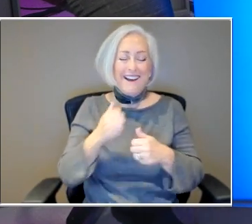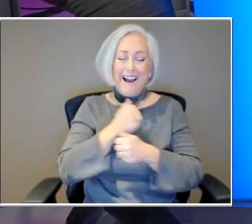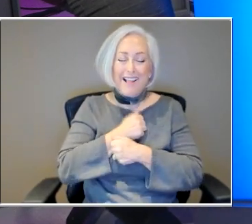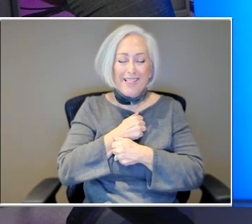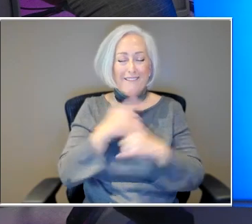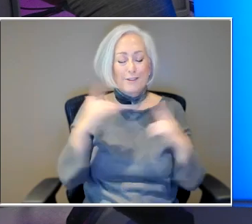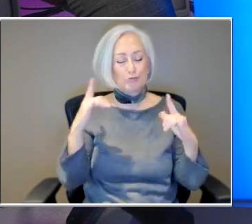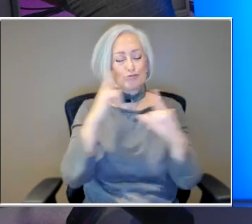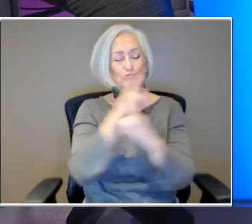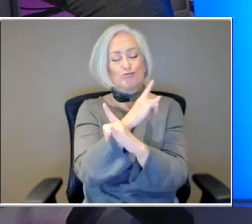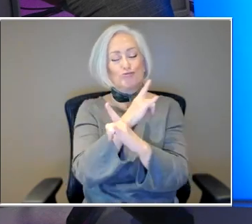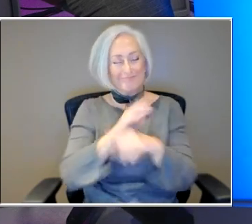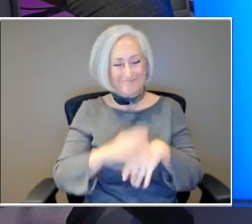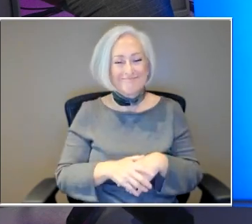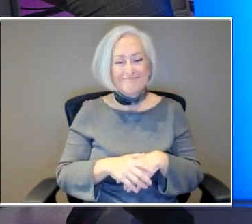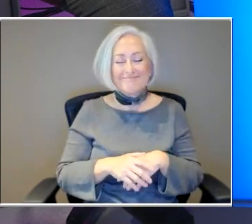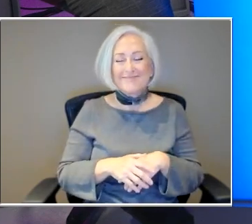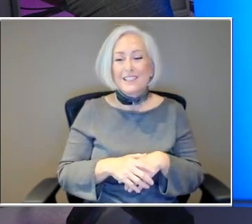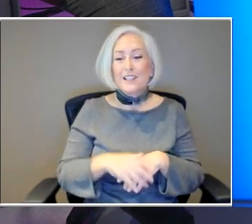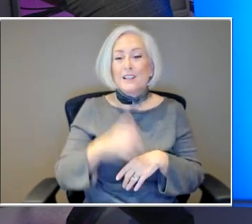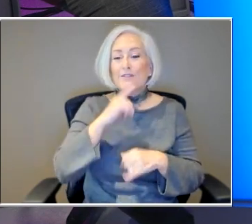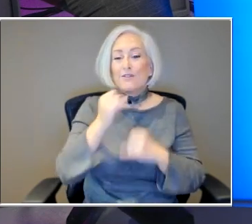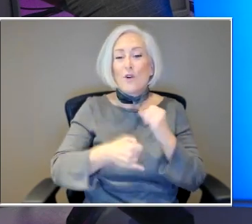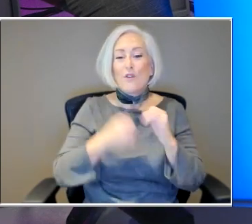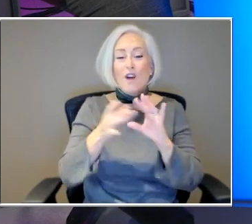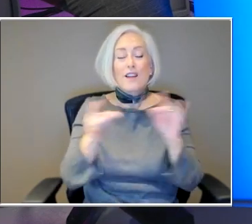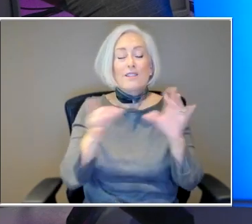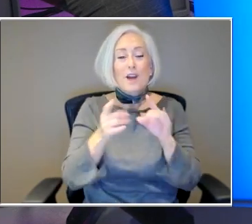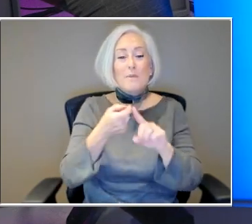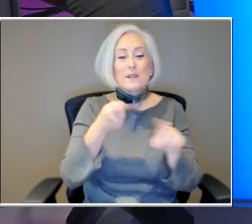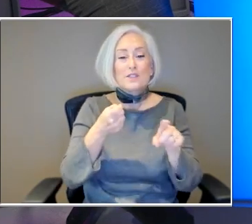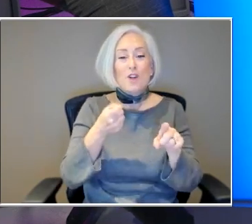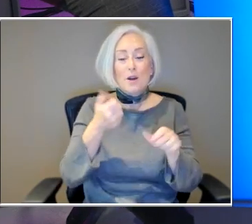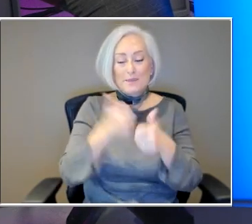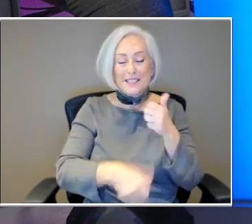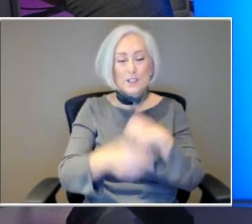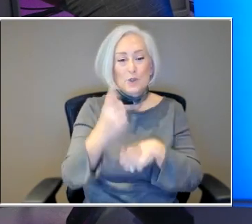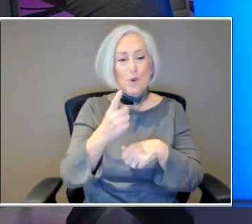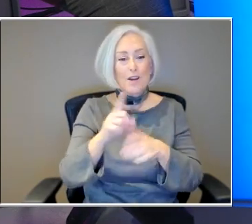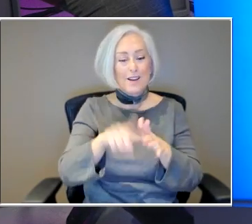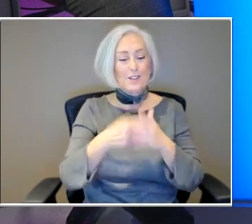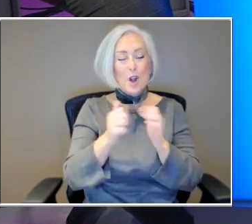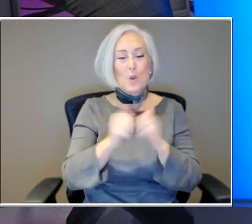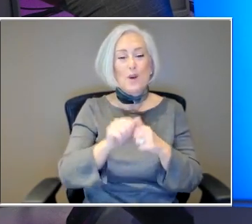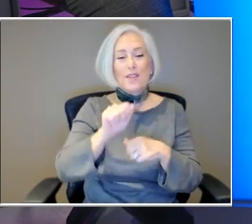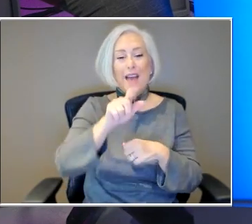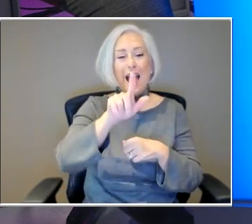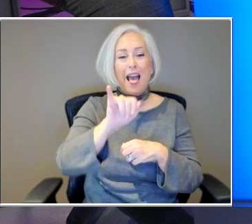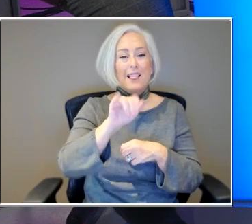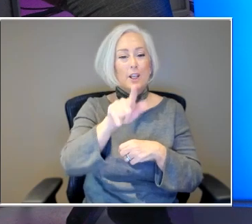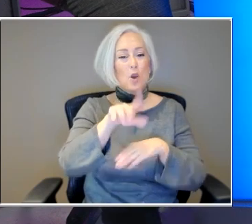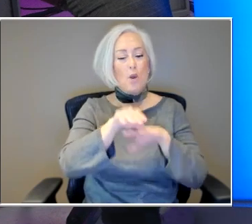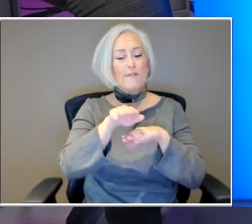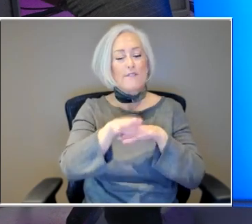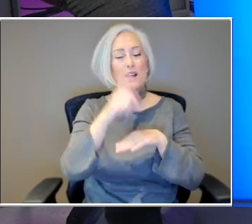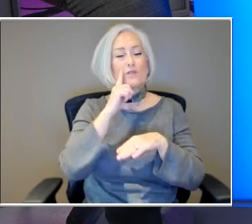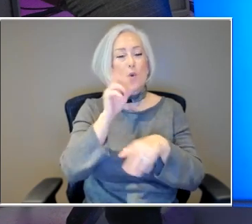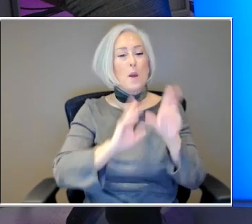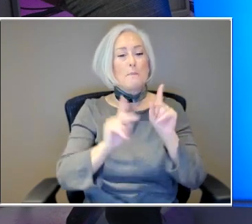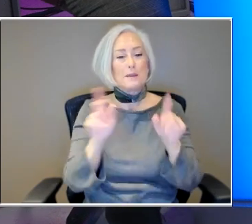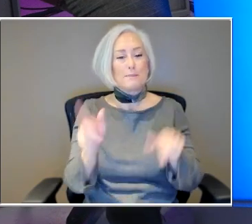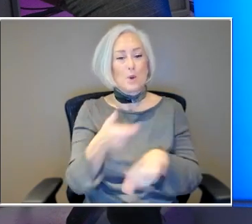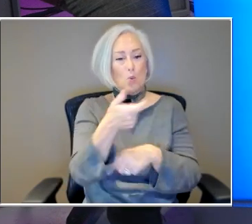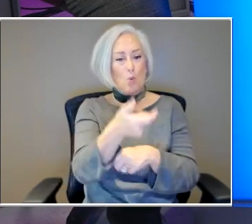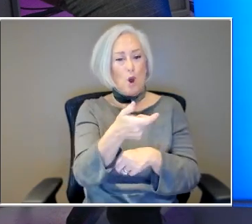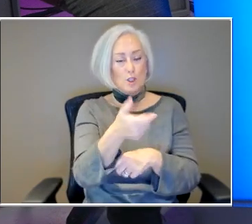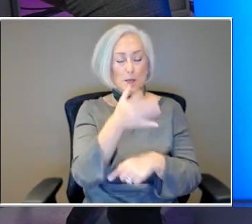other. For some final thoughts from our guests, I want to start with Allie. What's your advice to people watching, whether it's a parent or